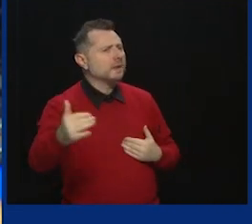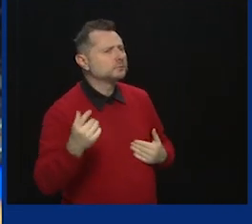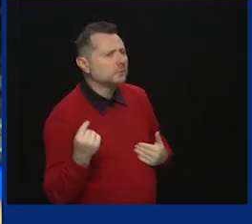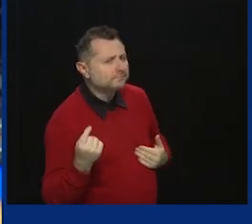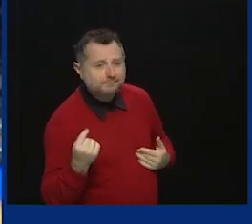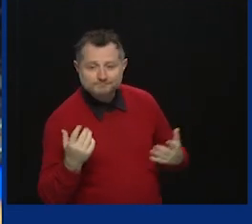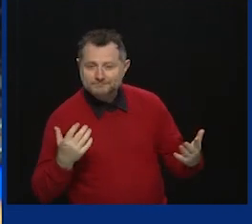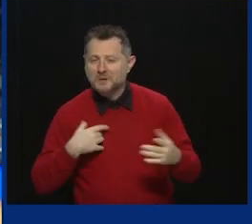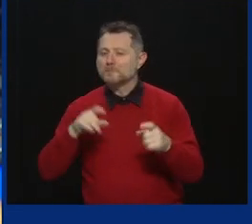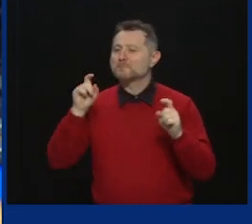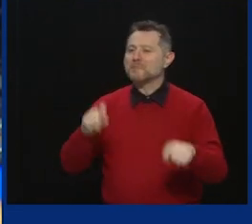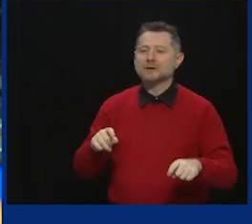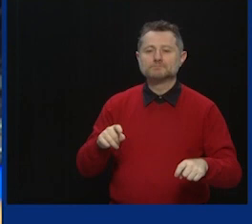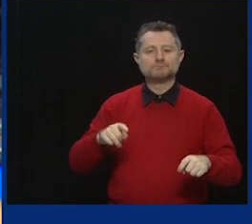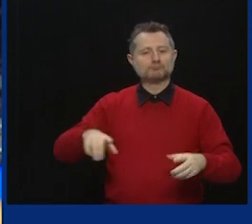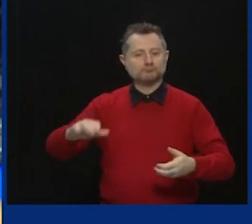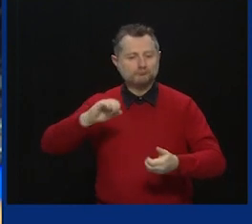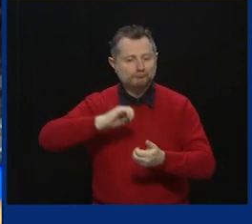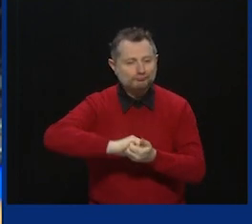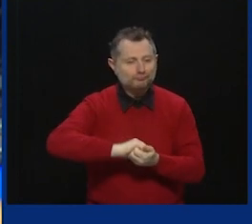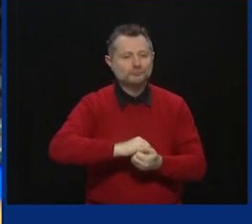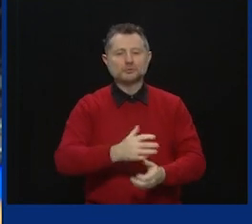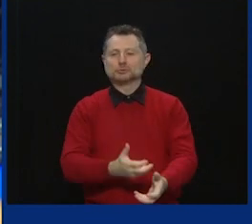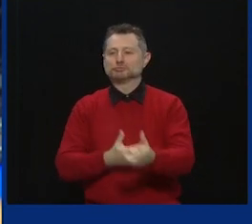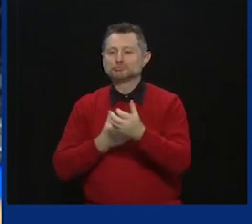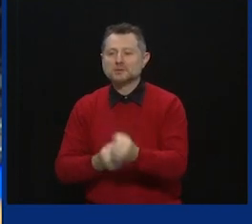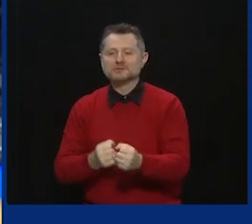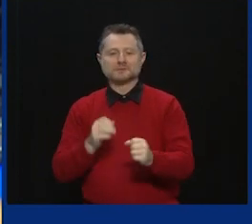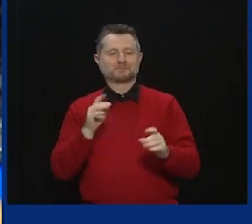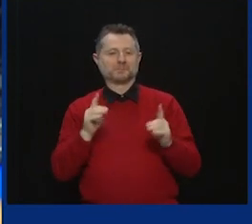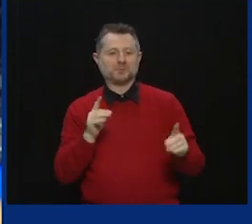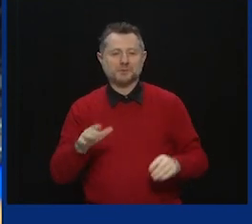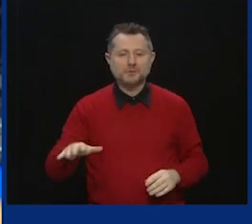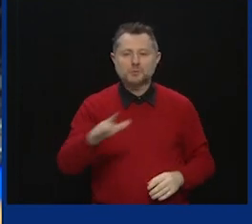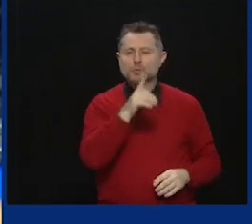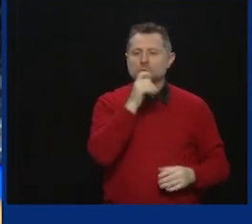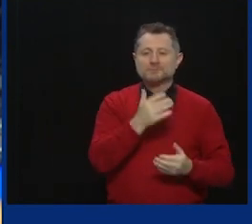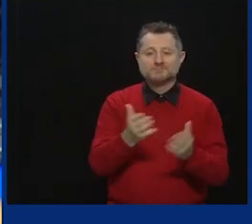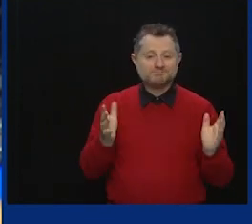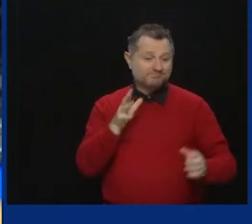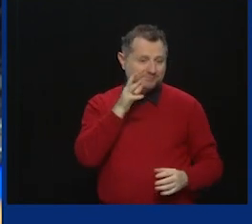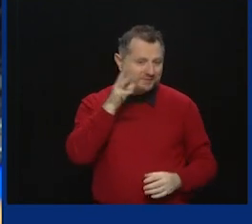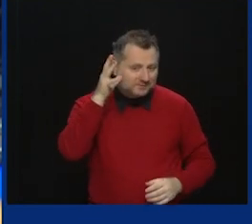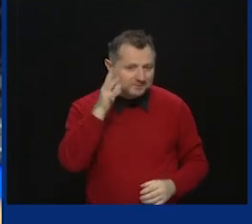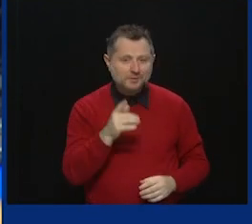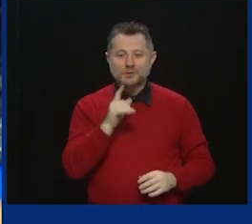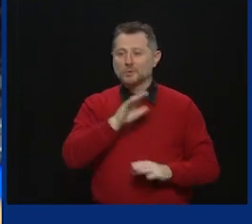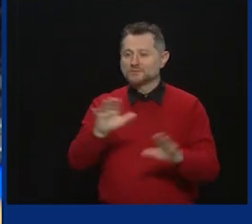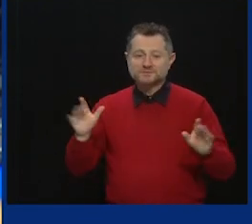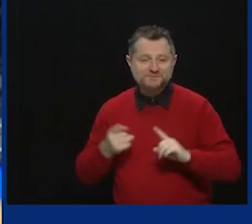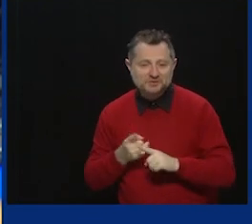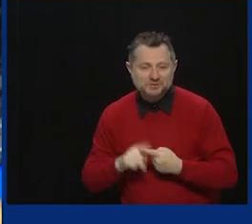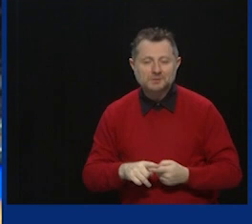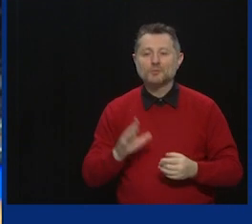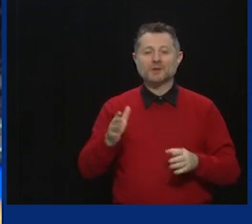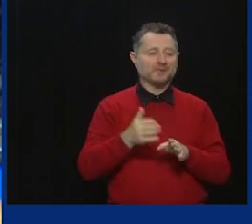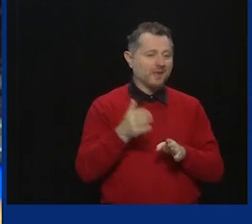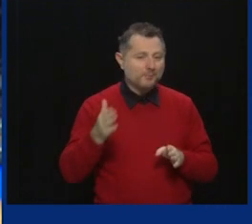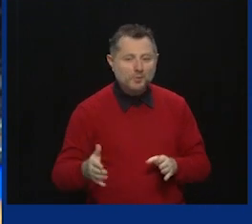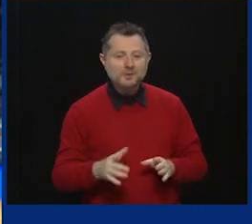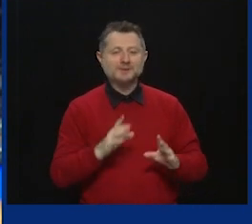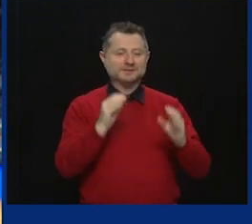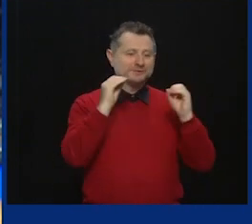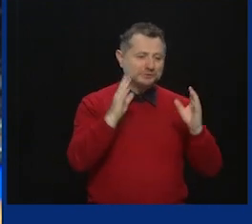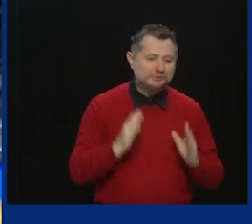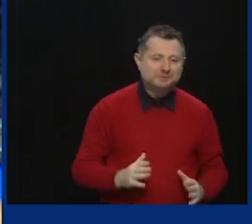trusted allies. You know what that means? It's your parents, it's your friends, it's your neighbors, it's your teachers, and we have to